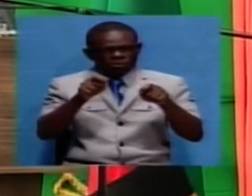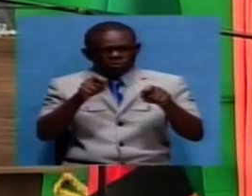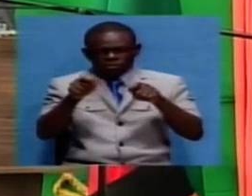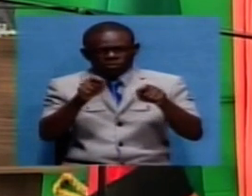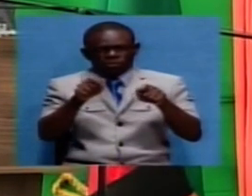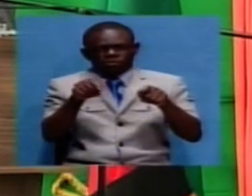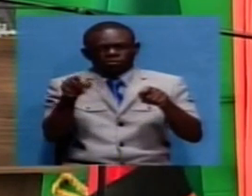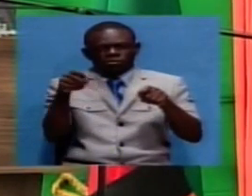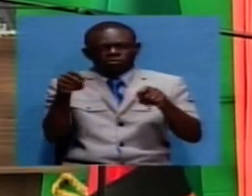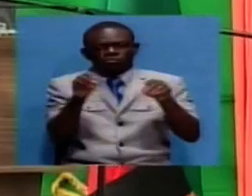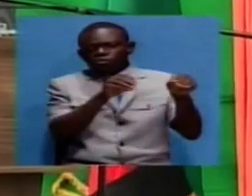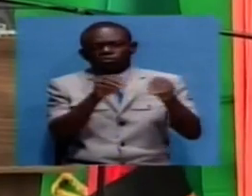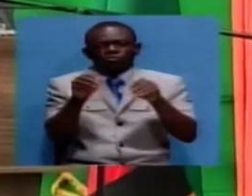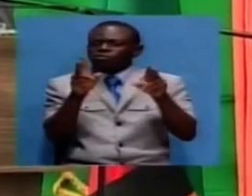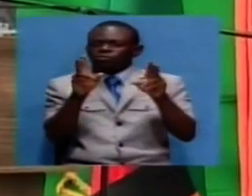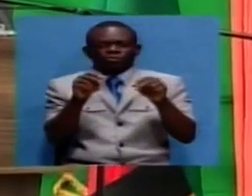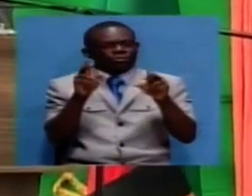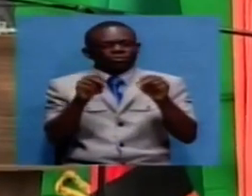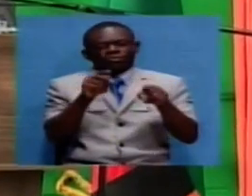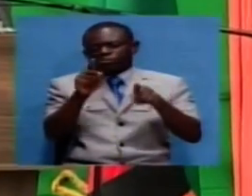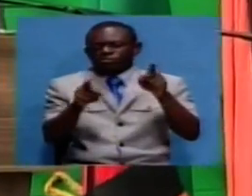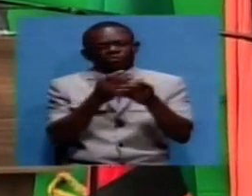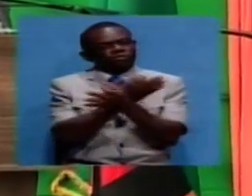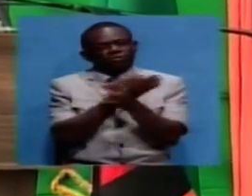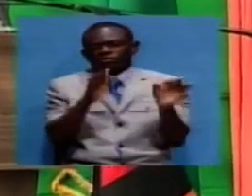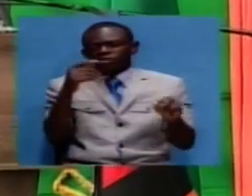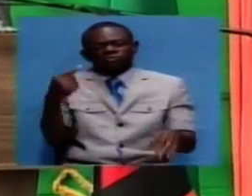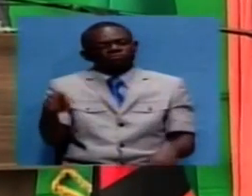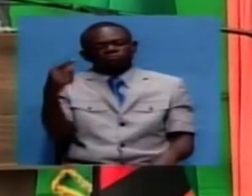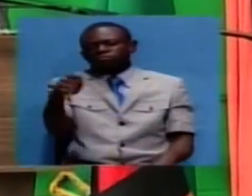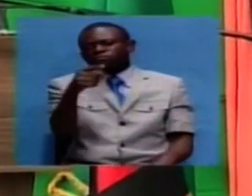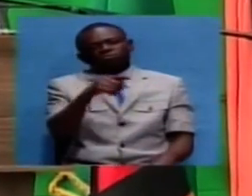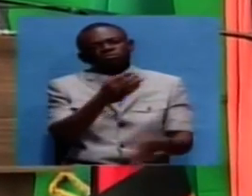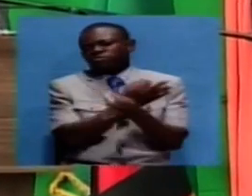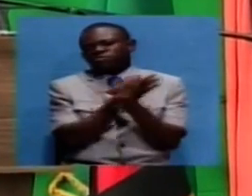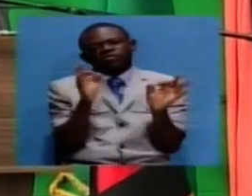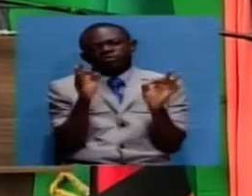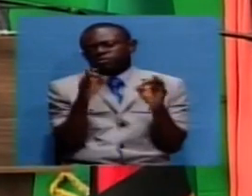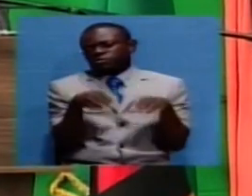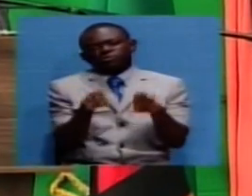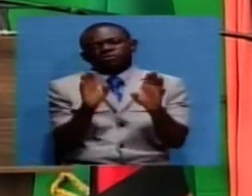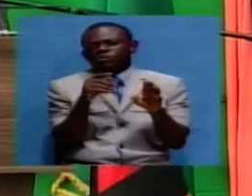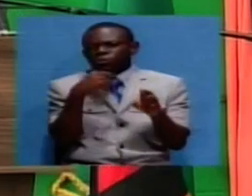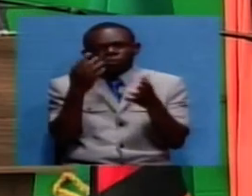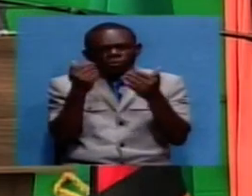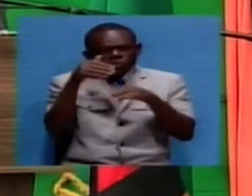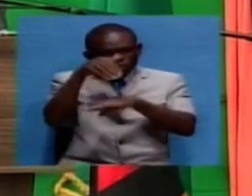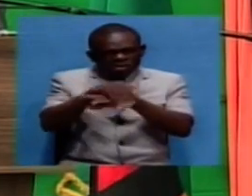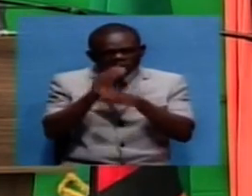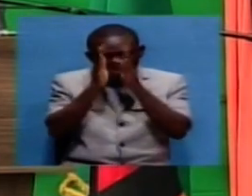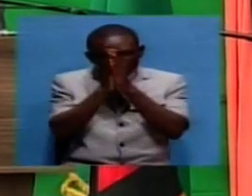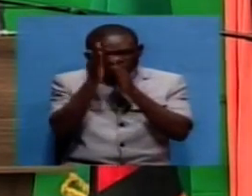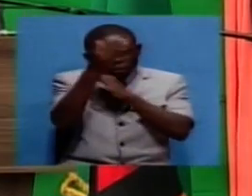about, entertain themselves. Those who want to do overnight prayer meetings can go on. Those who want to... During his date with the media, President